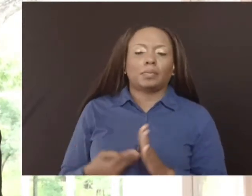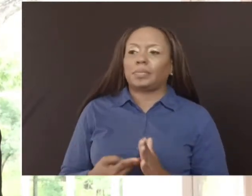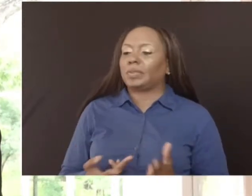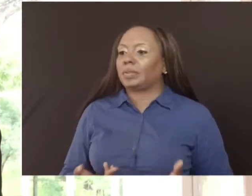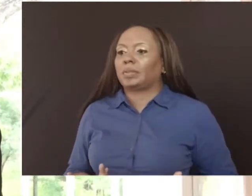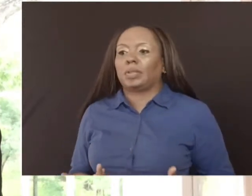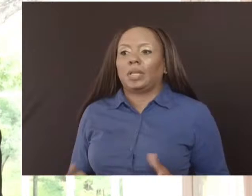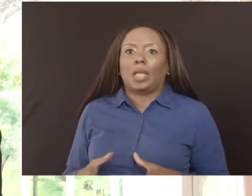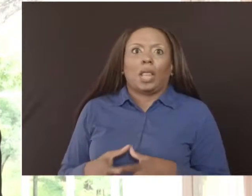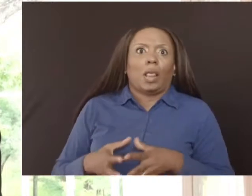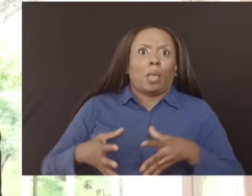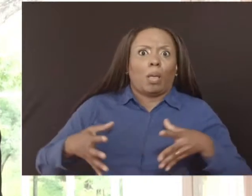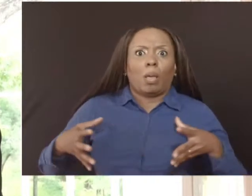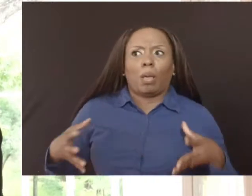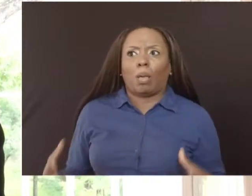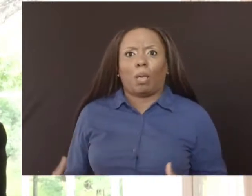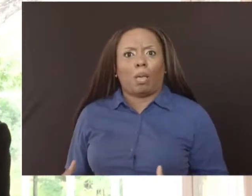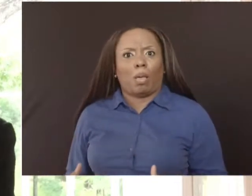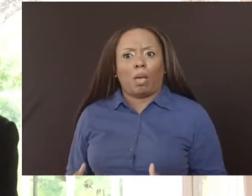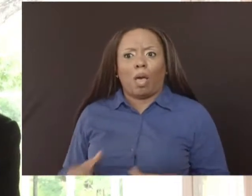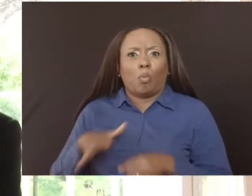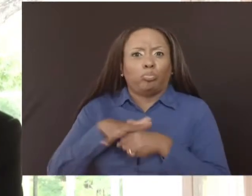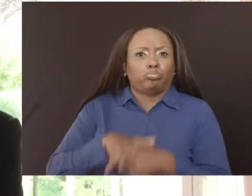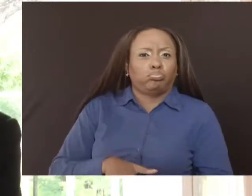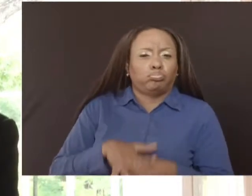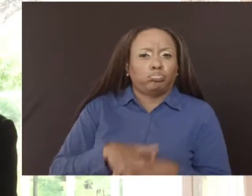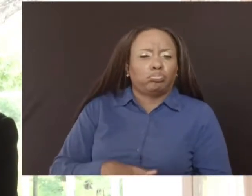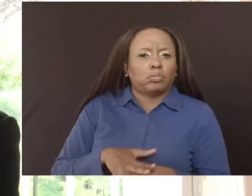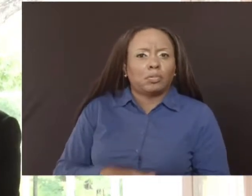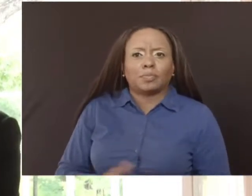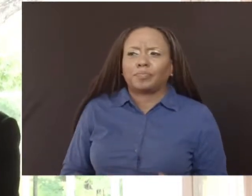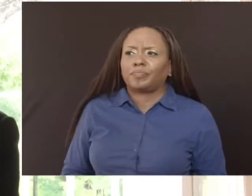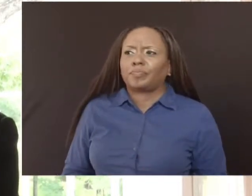being able to get to all of those people. But what can you tell people